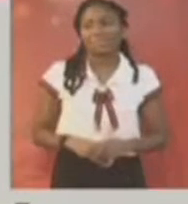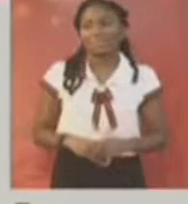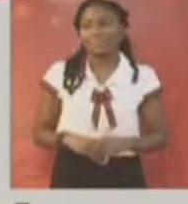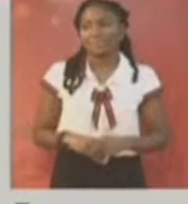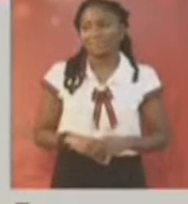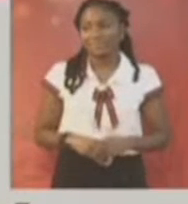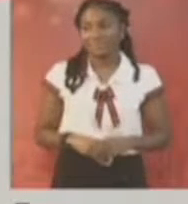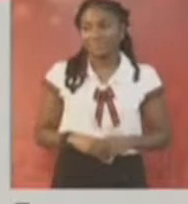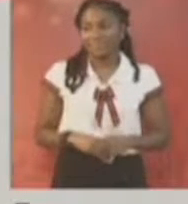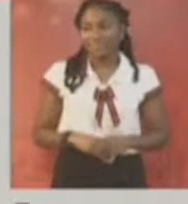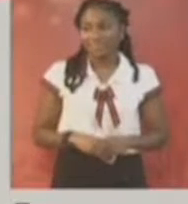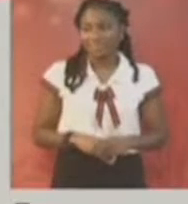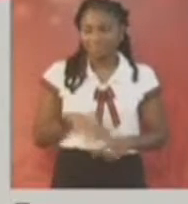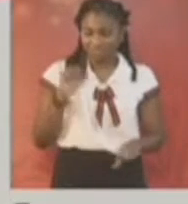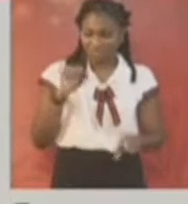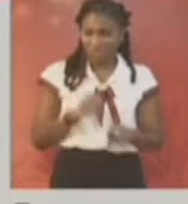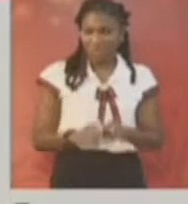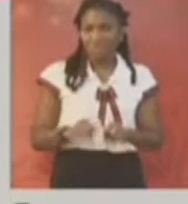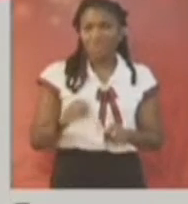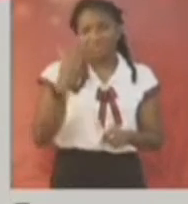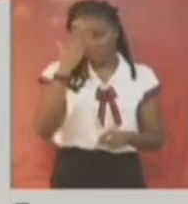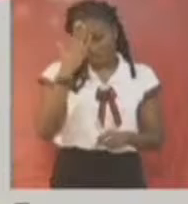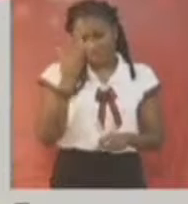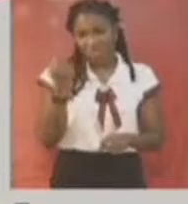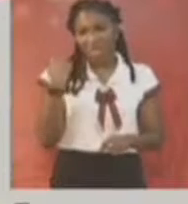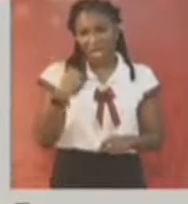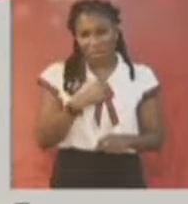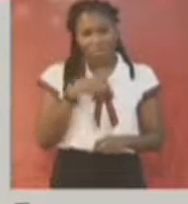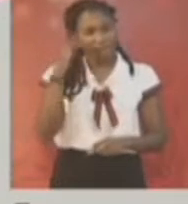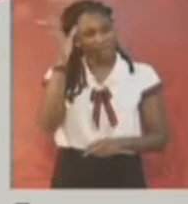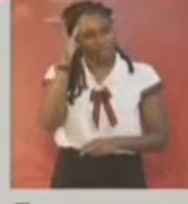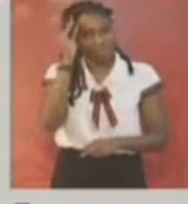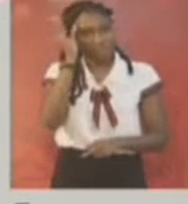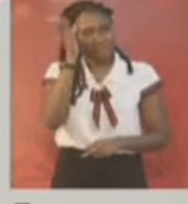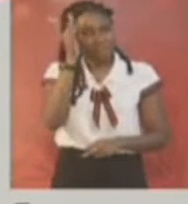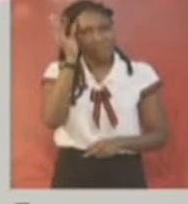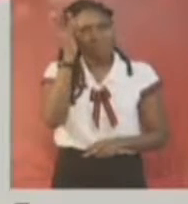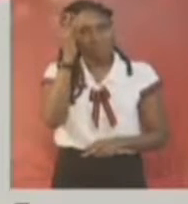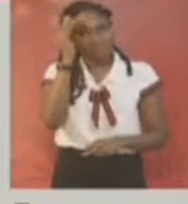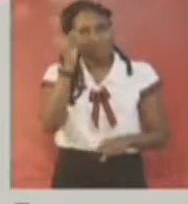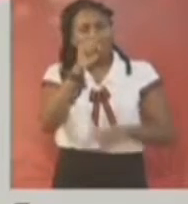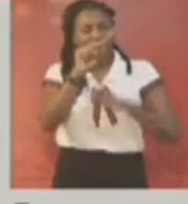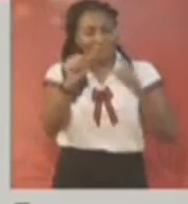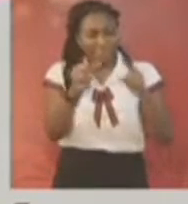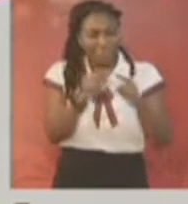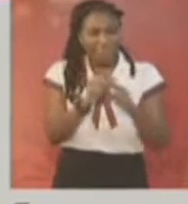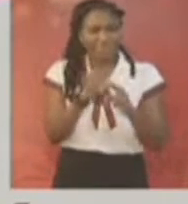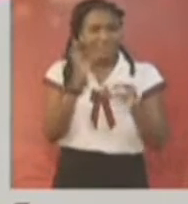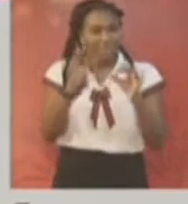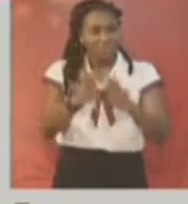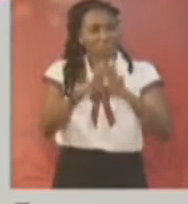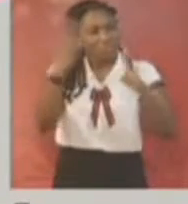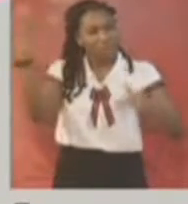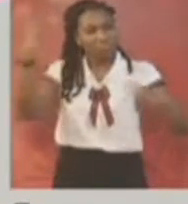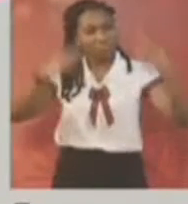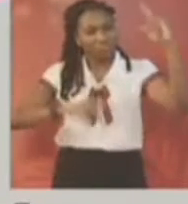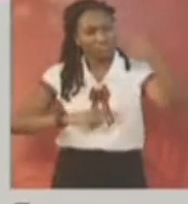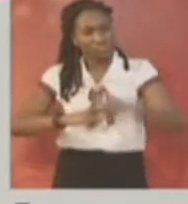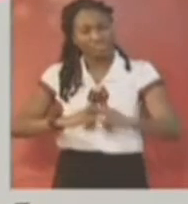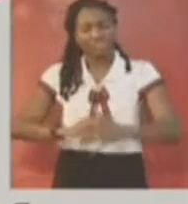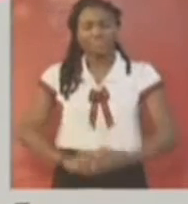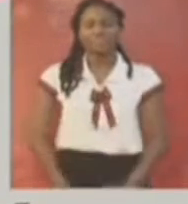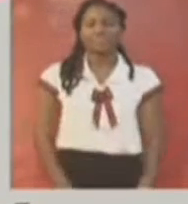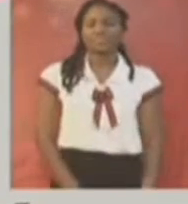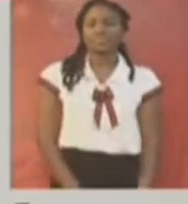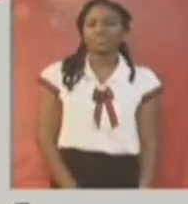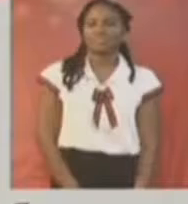are the epidemiologic considerations that are currently in play with respect to our considerations on international travel at this point in